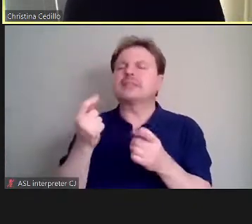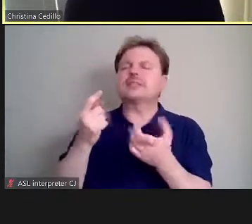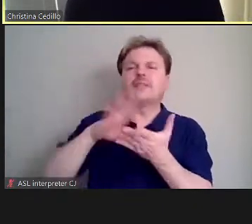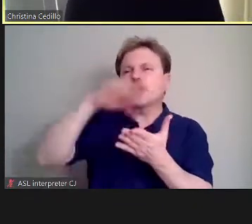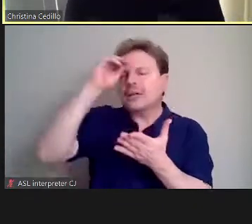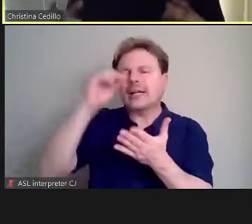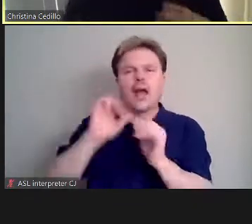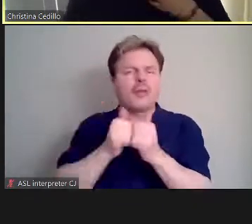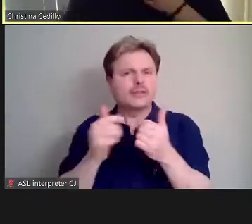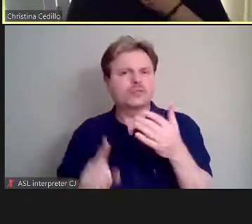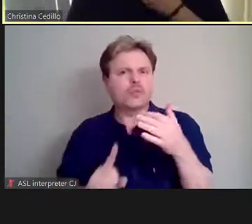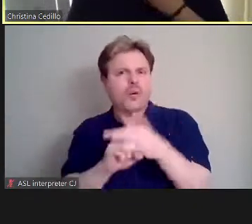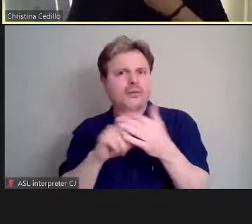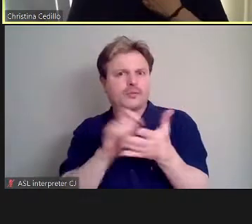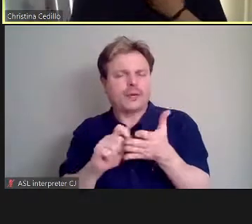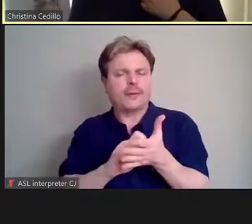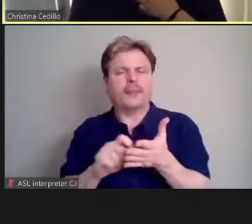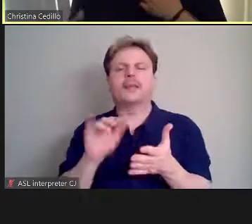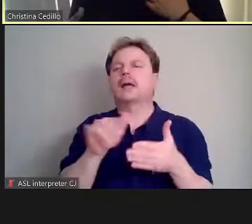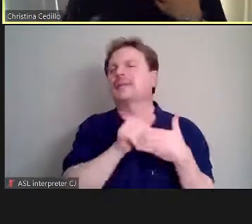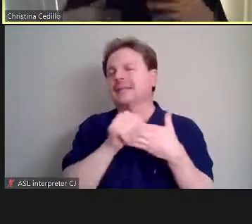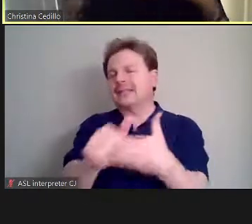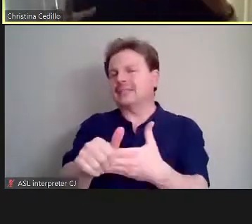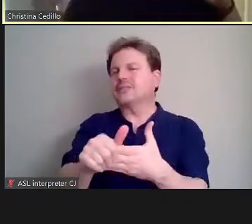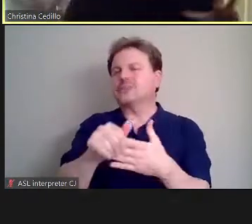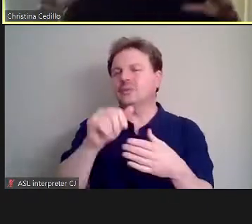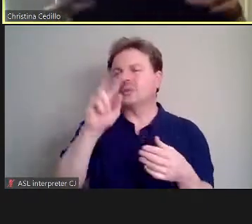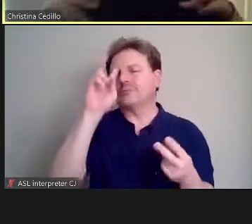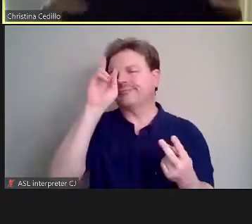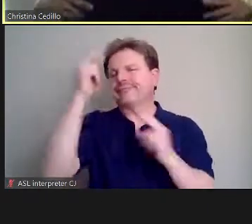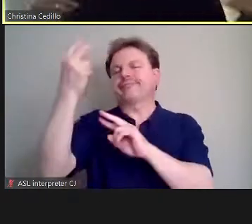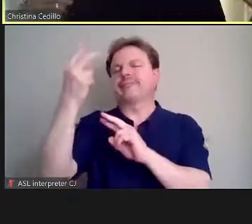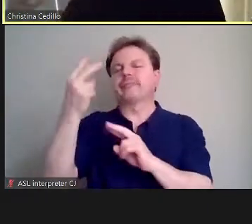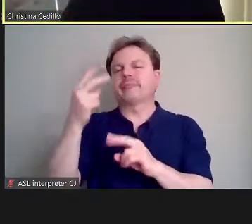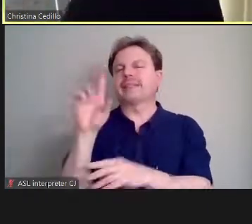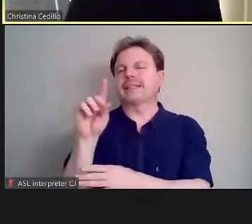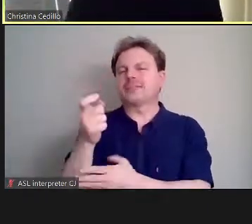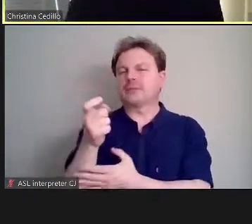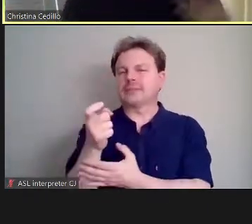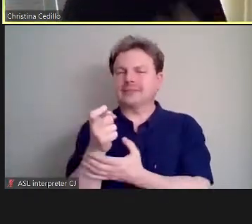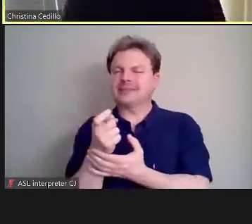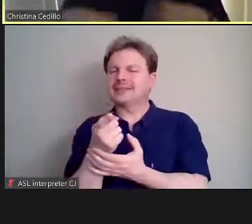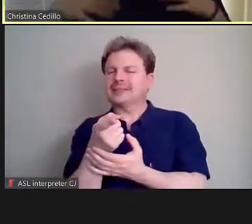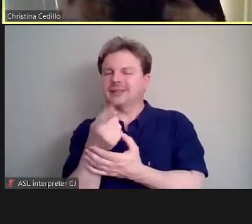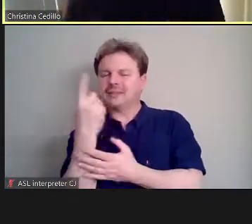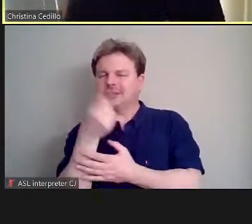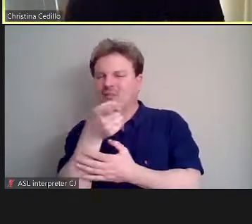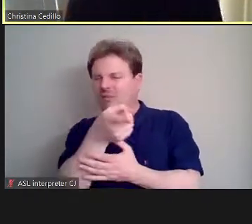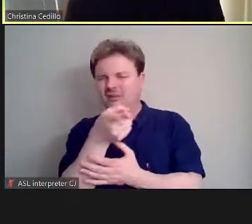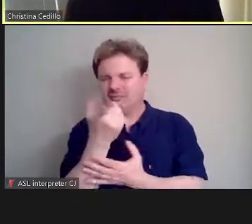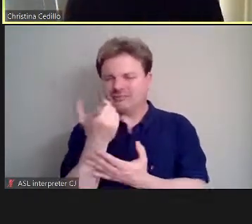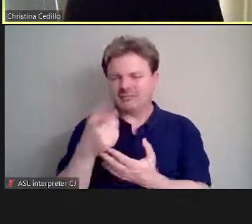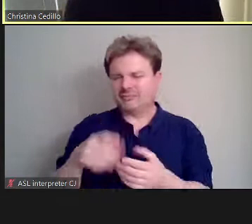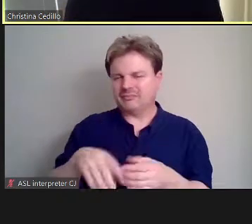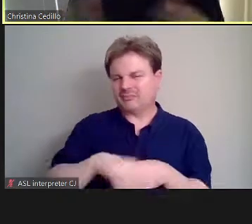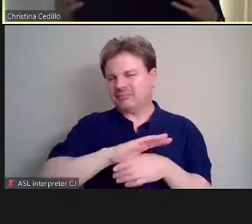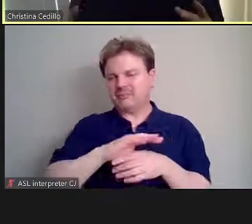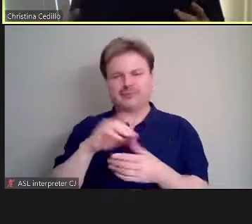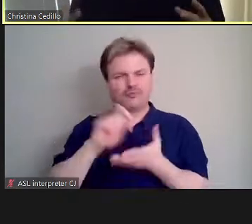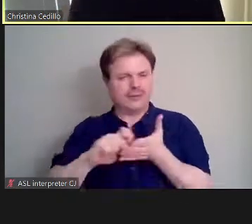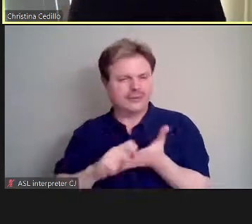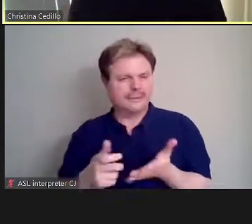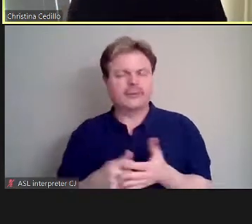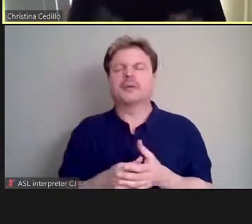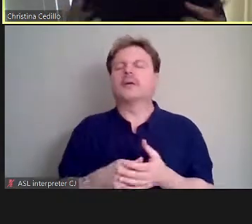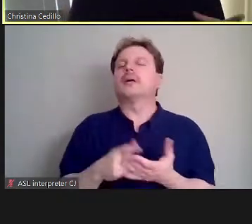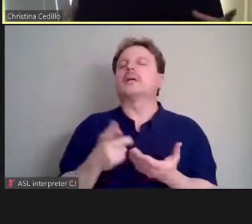lead to this misdiagnosis of someone not knowing how to write and things like that. So for example, we have